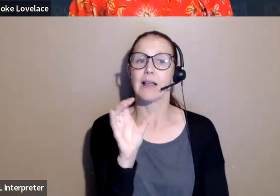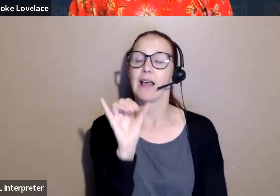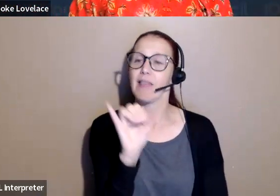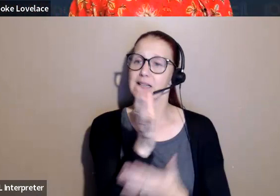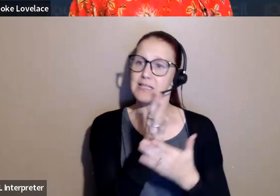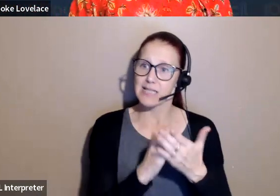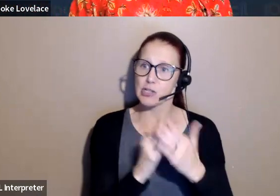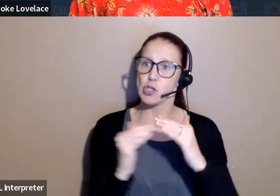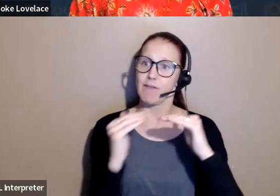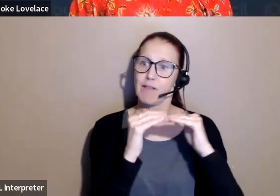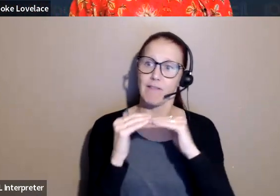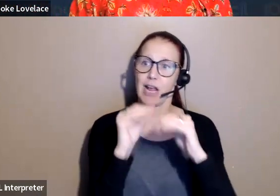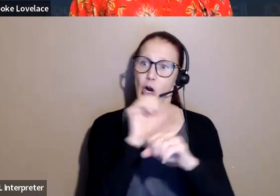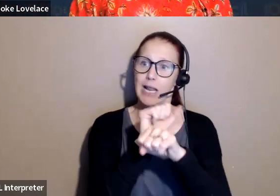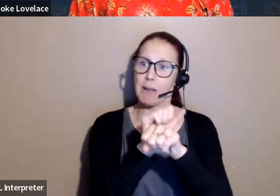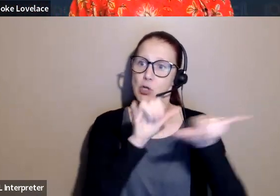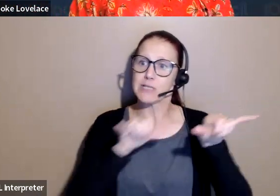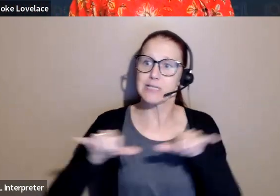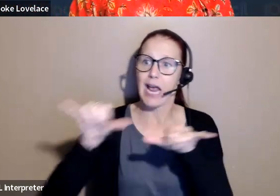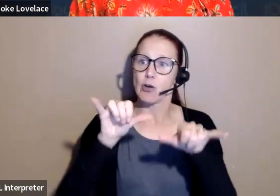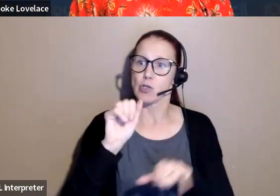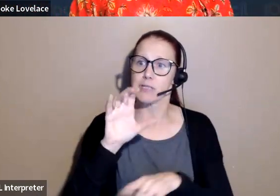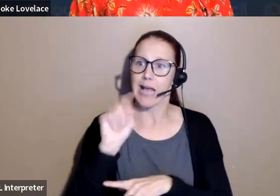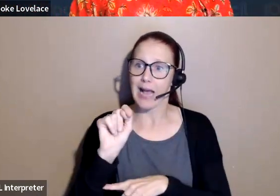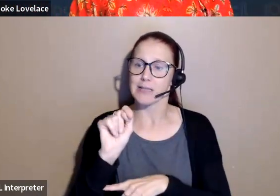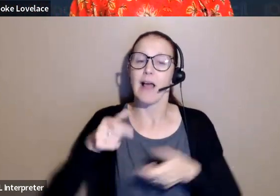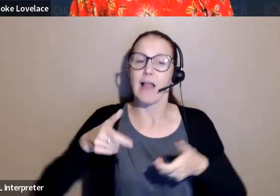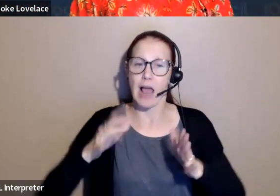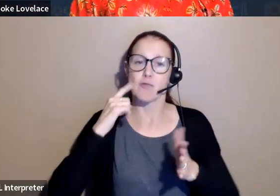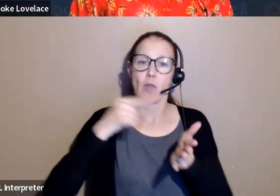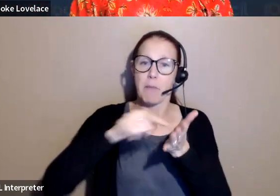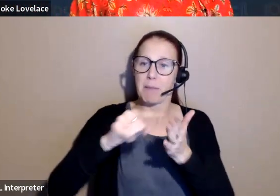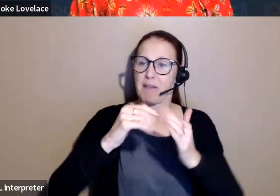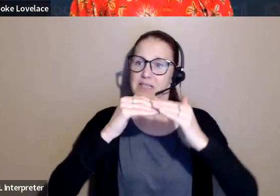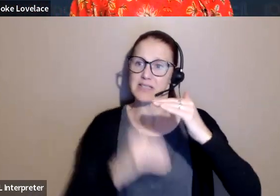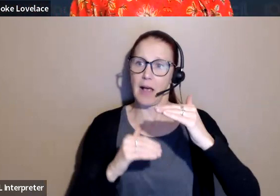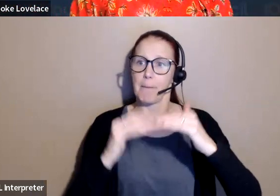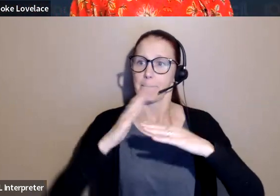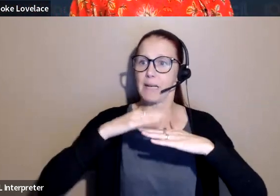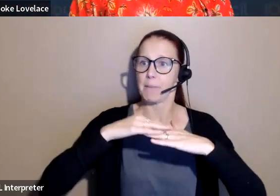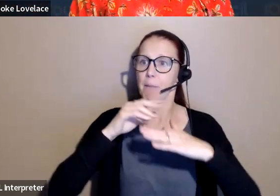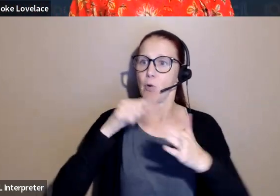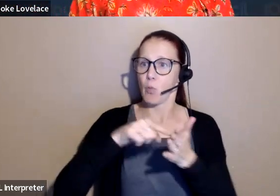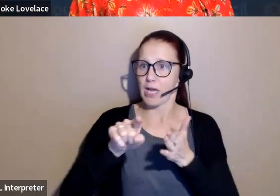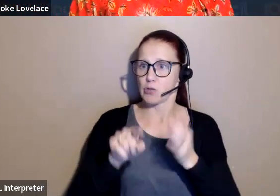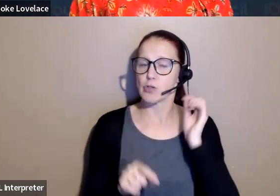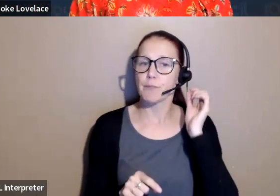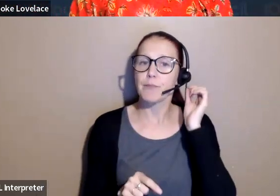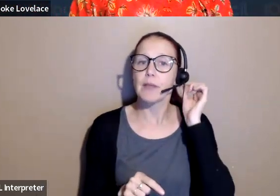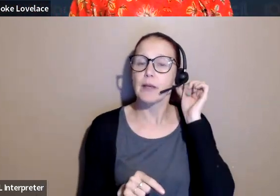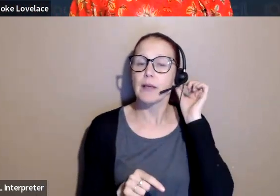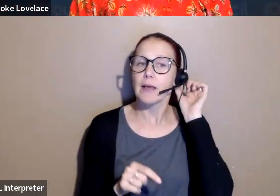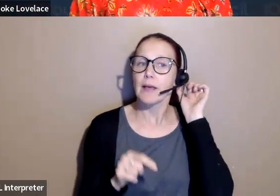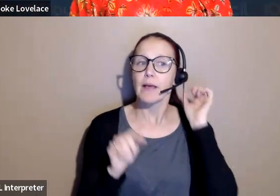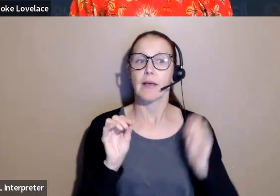of the Fair Labor Standards Act that allows for the payment of sub-minimum wage. And so that